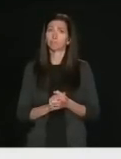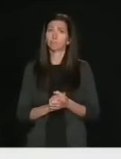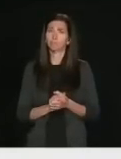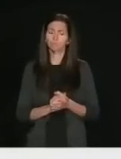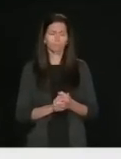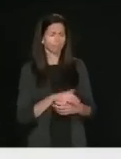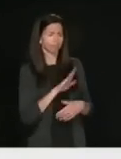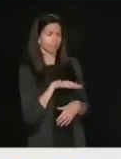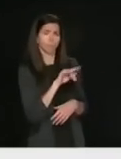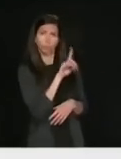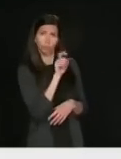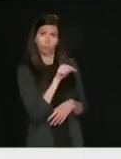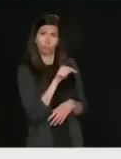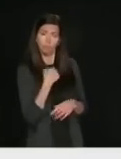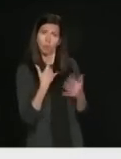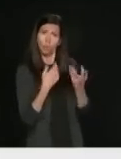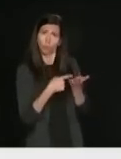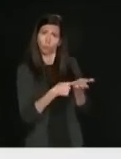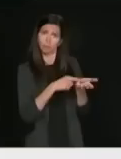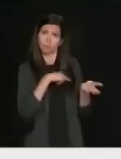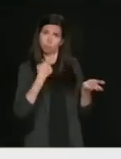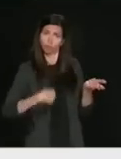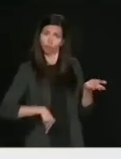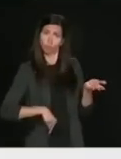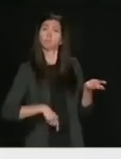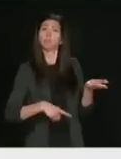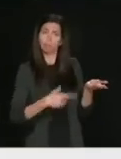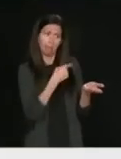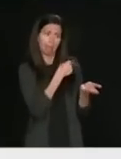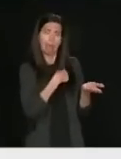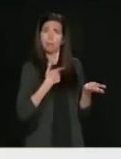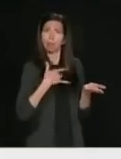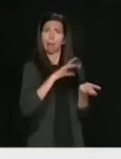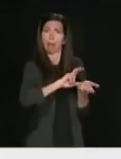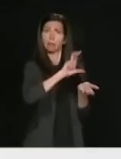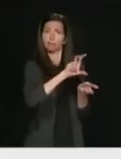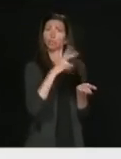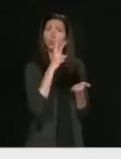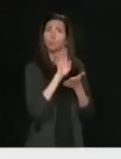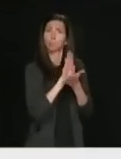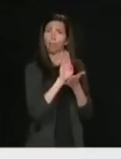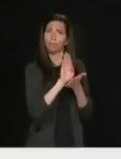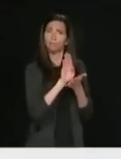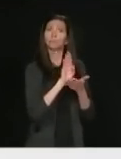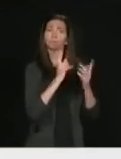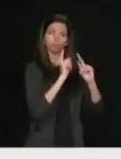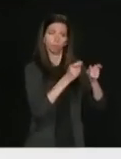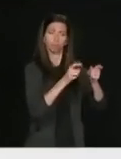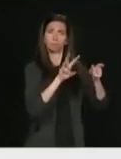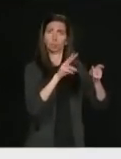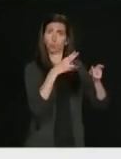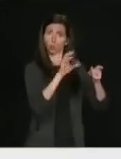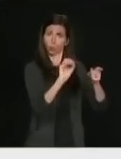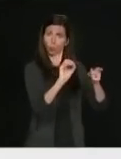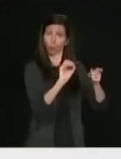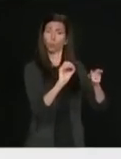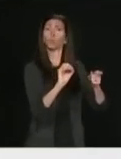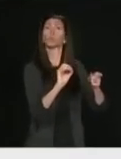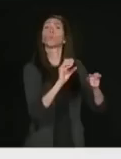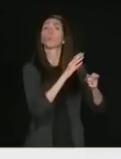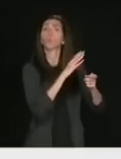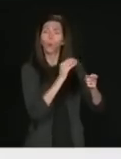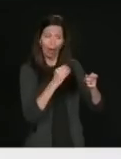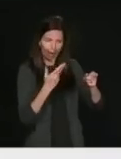China has actually pledged $2 billion for the WHO. And obviously, leading up to this, the organization has